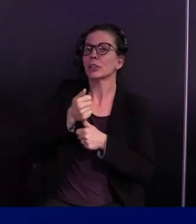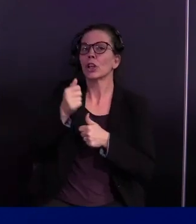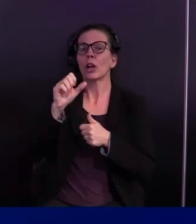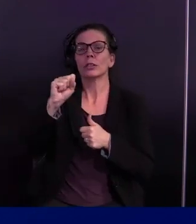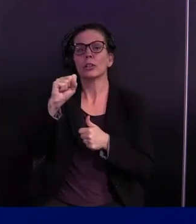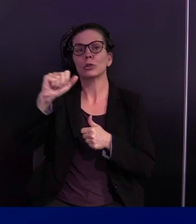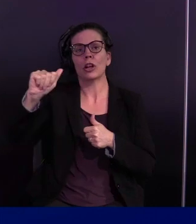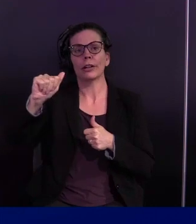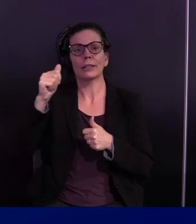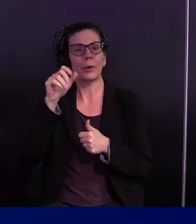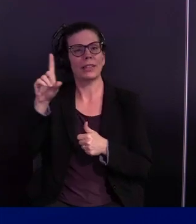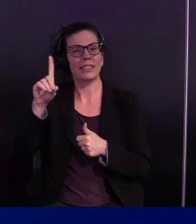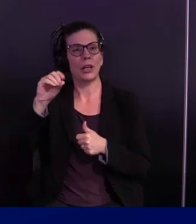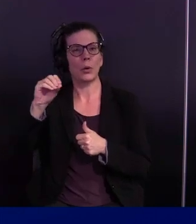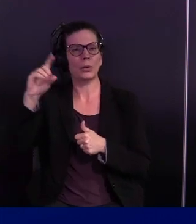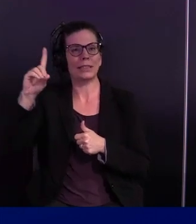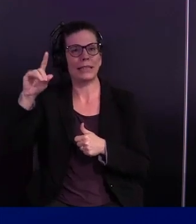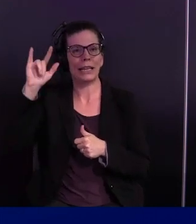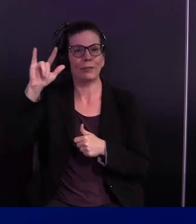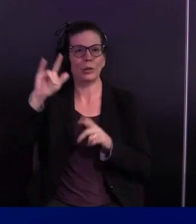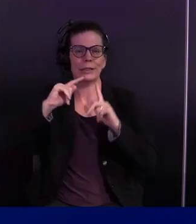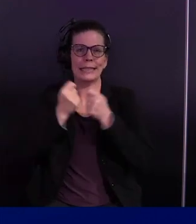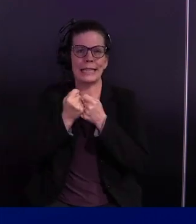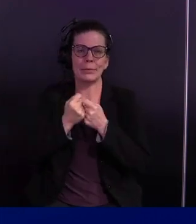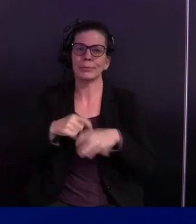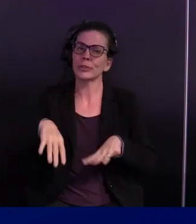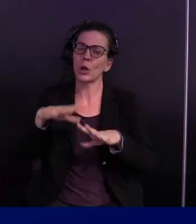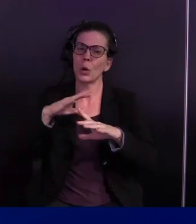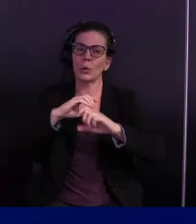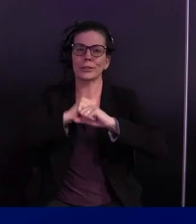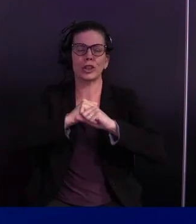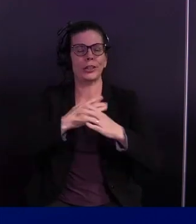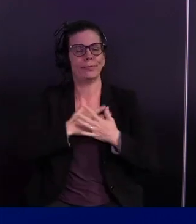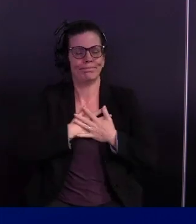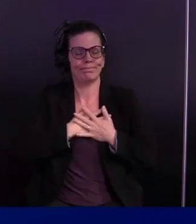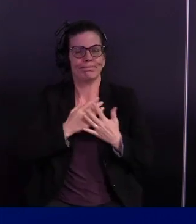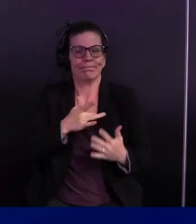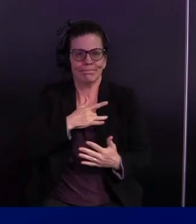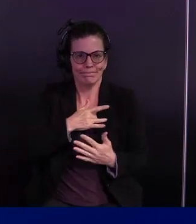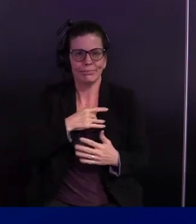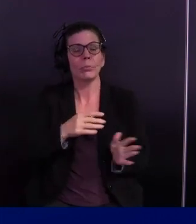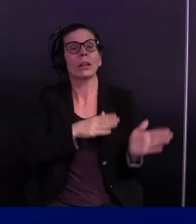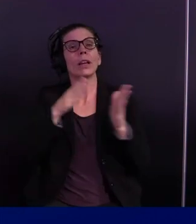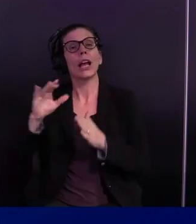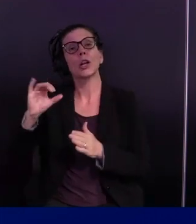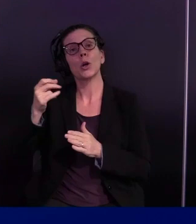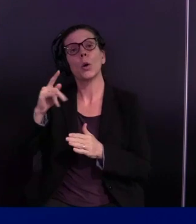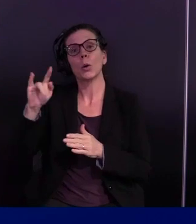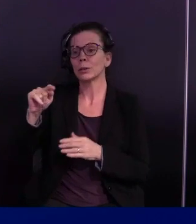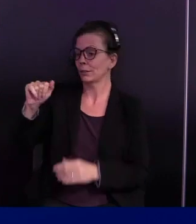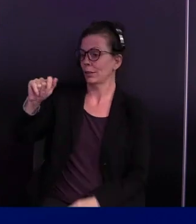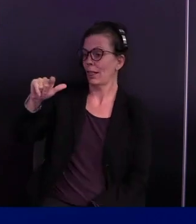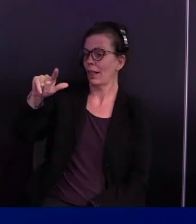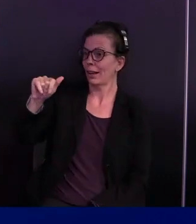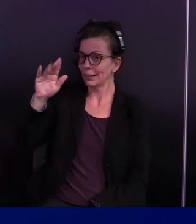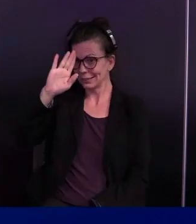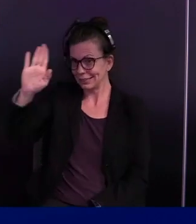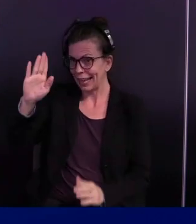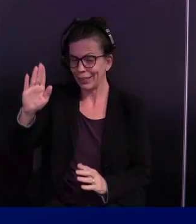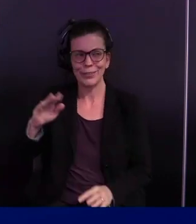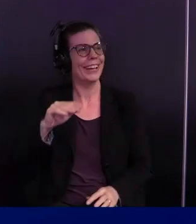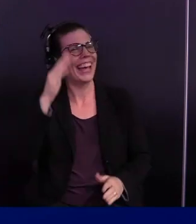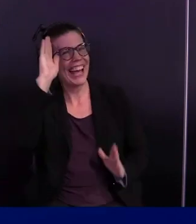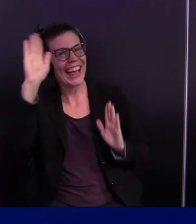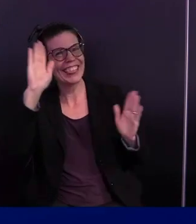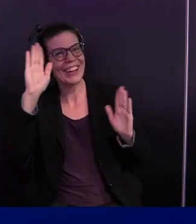DoD Air Force team, so security is near and dear to my heart. But I want to introduce my co-host, Alana. Alana, say hi. Hello, it's